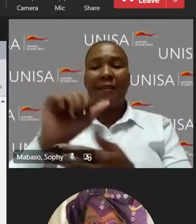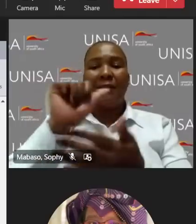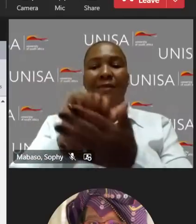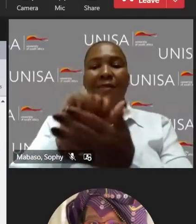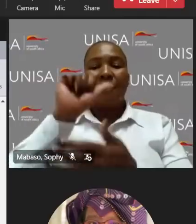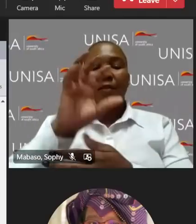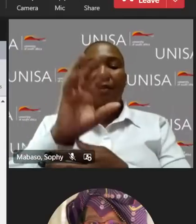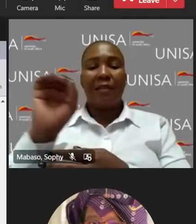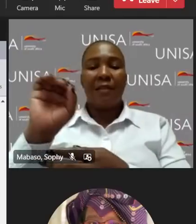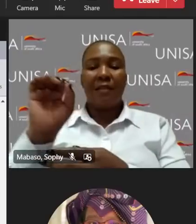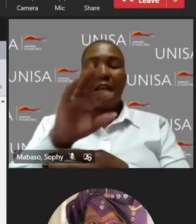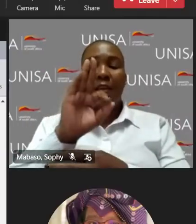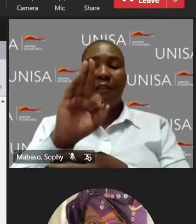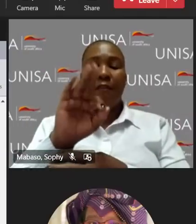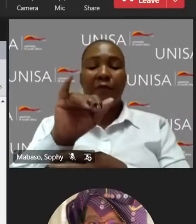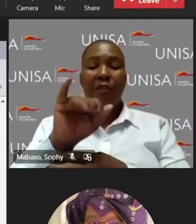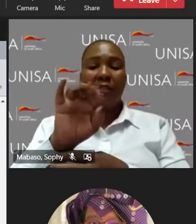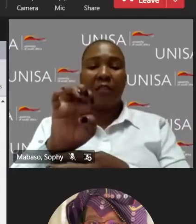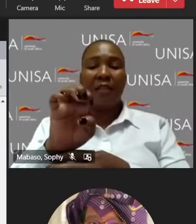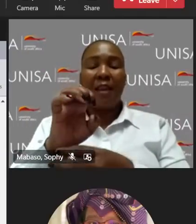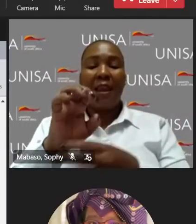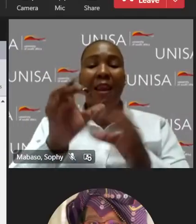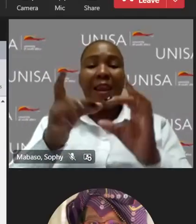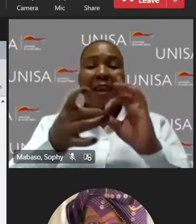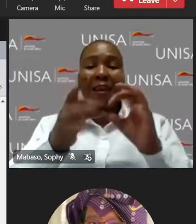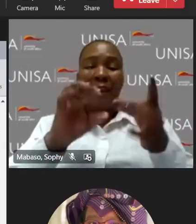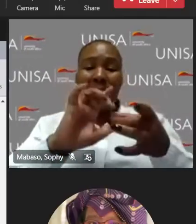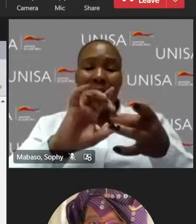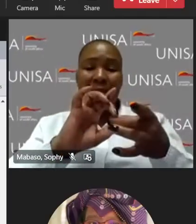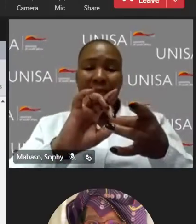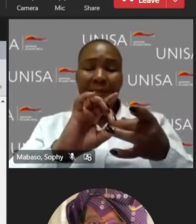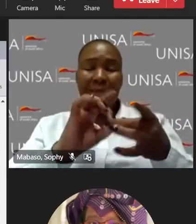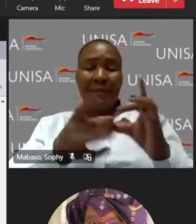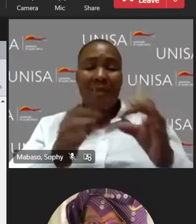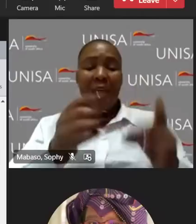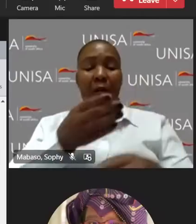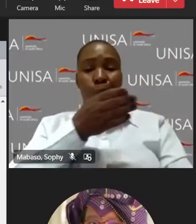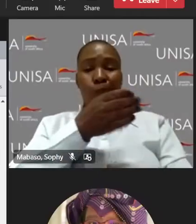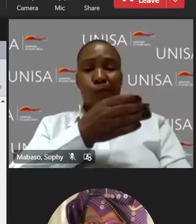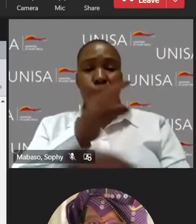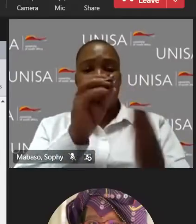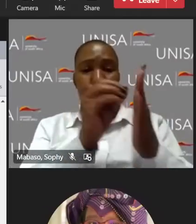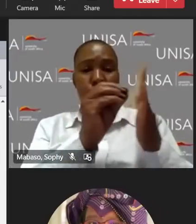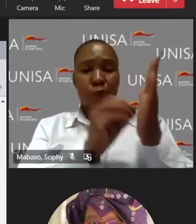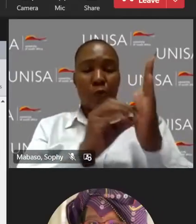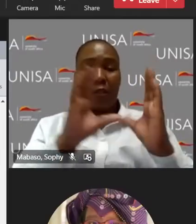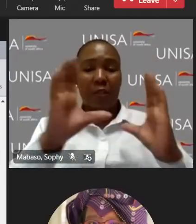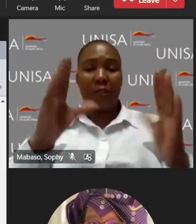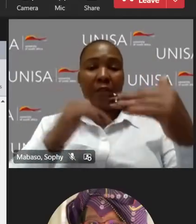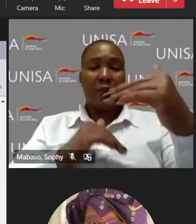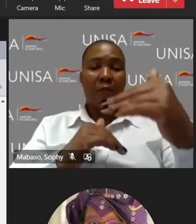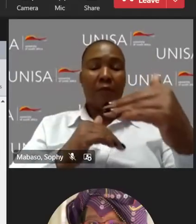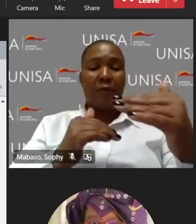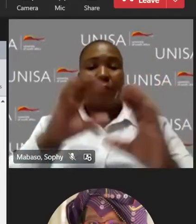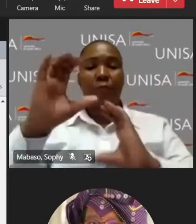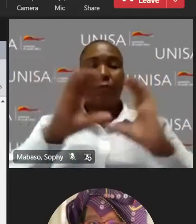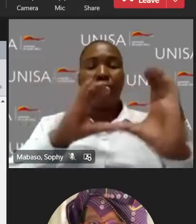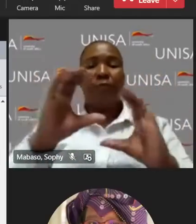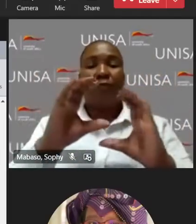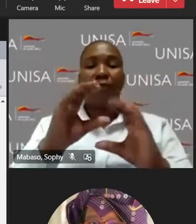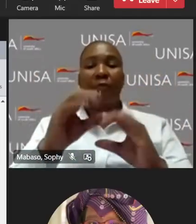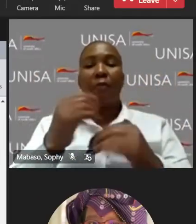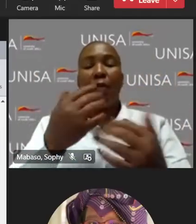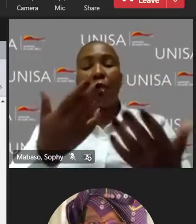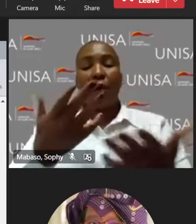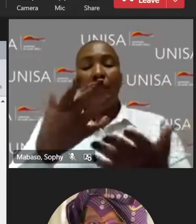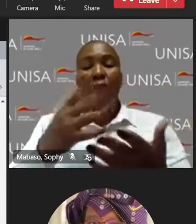support site, there are links that are currently being posted on the chat so that you can be able to enroll yourself